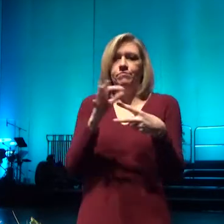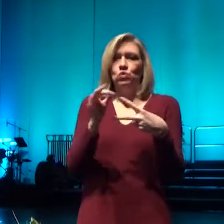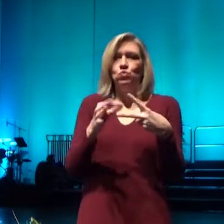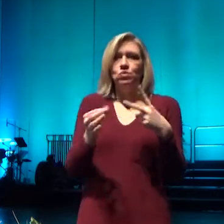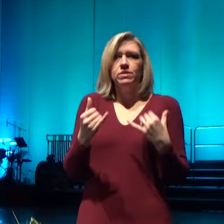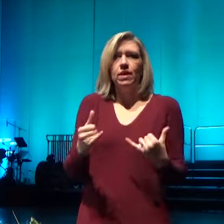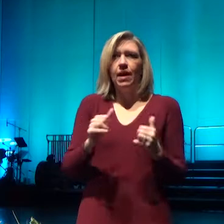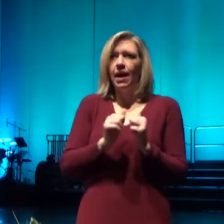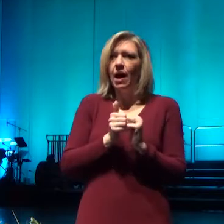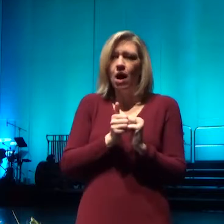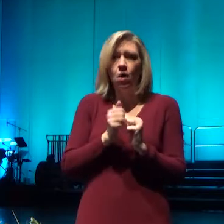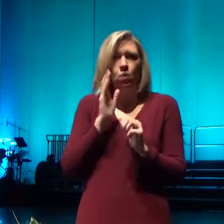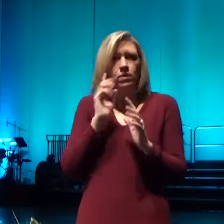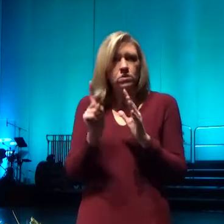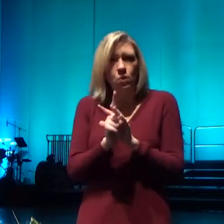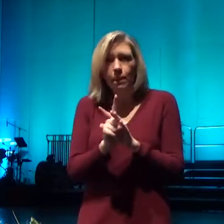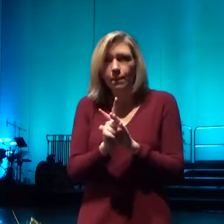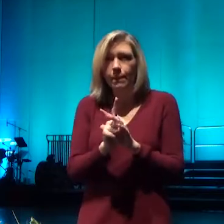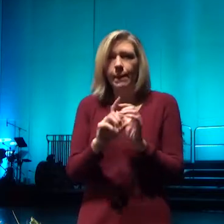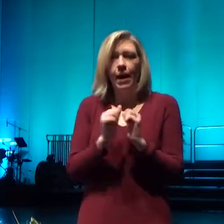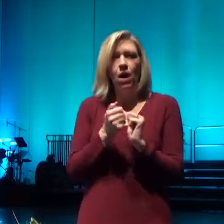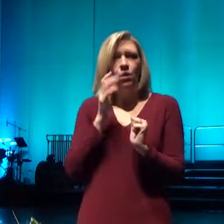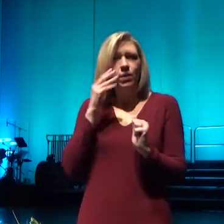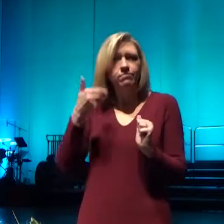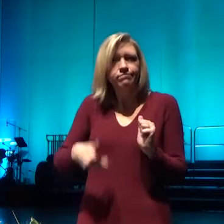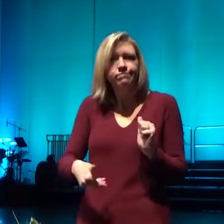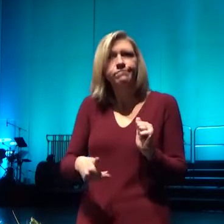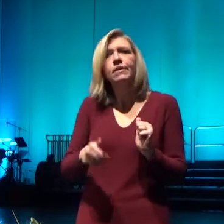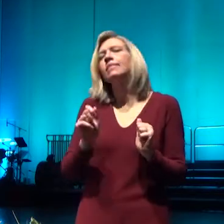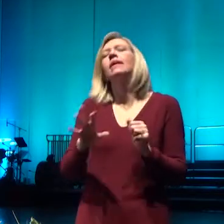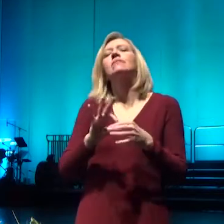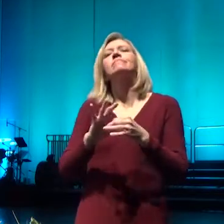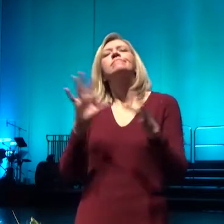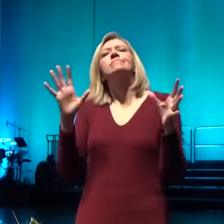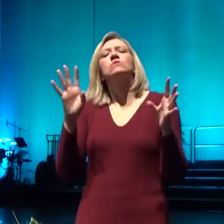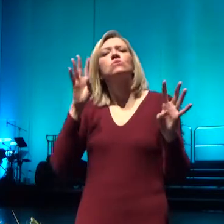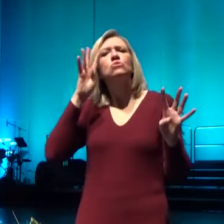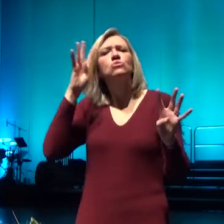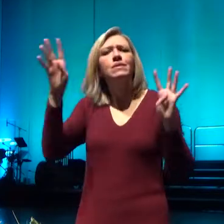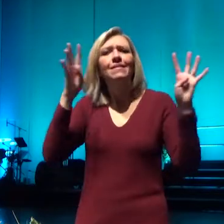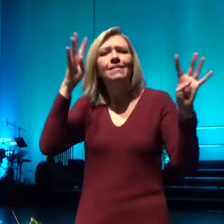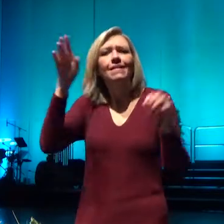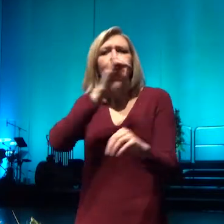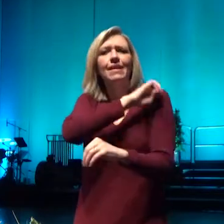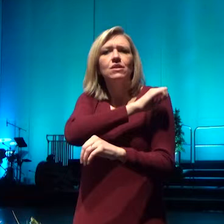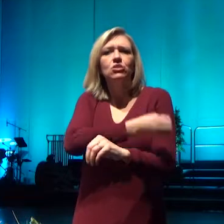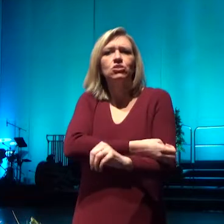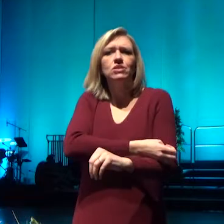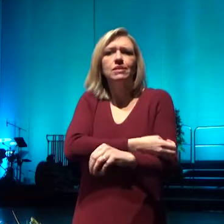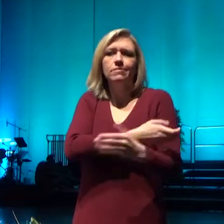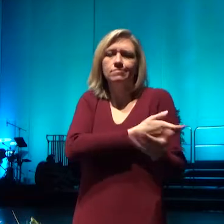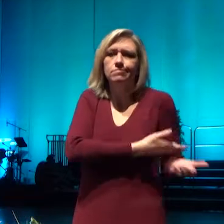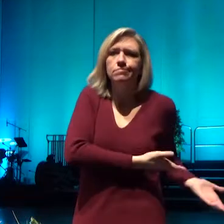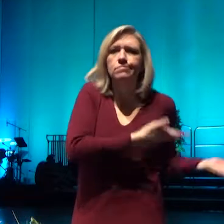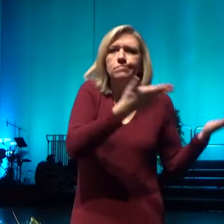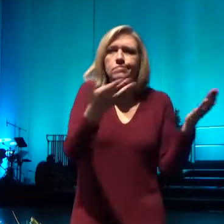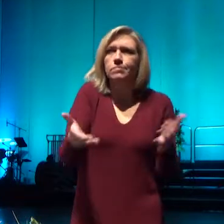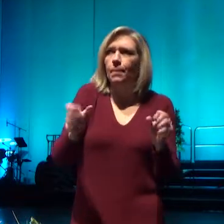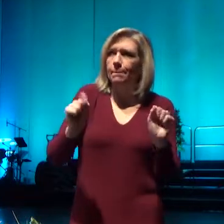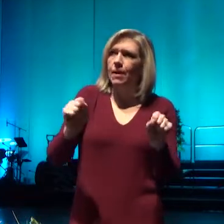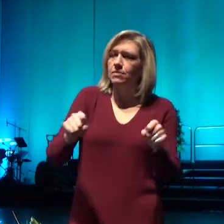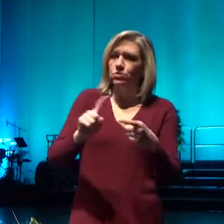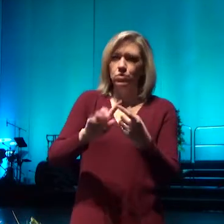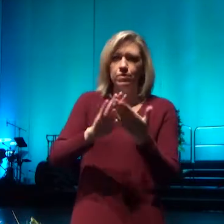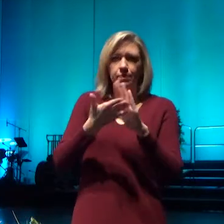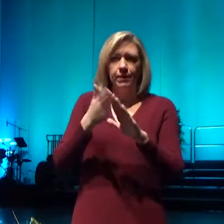to be, how we're going to show up, it lets loose a creative energy that brings forth those possibilities to become